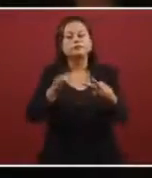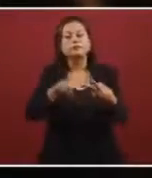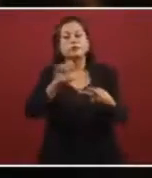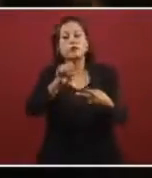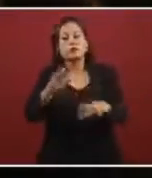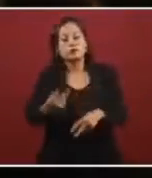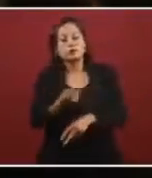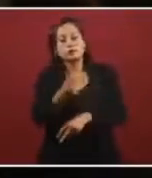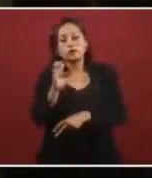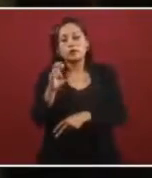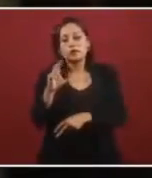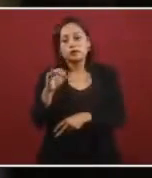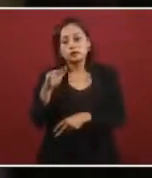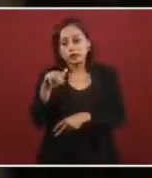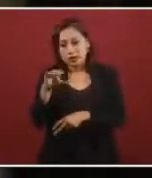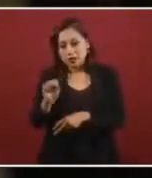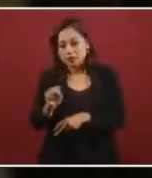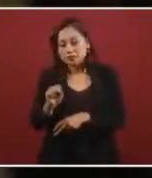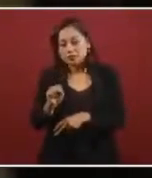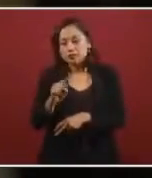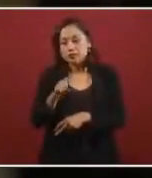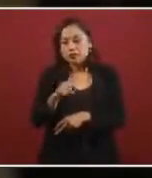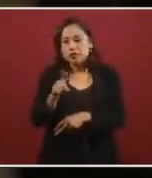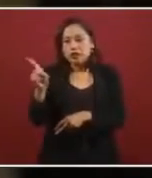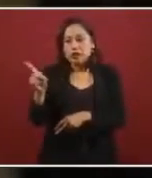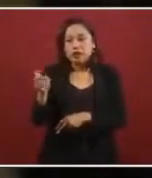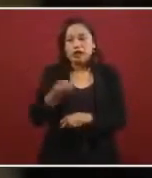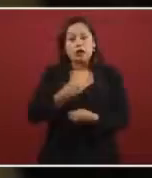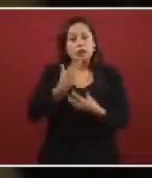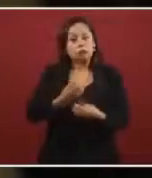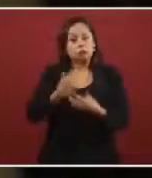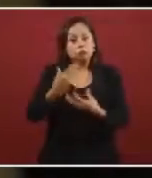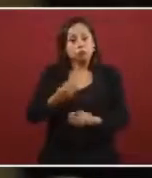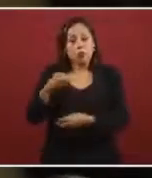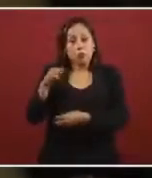ask Alejandro Encimas, how do you take these